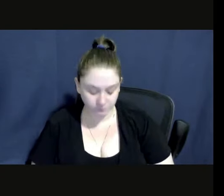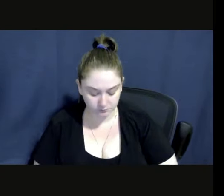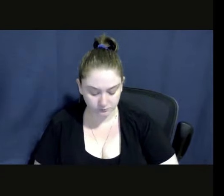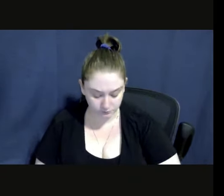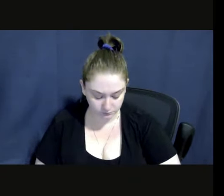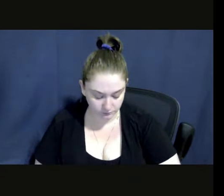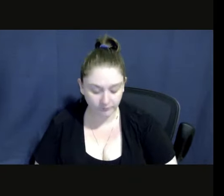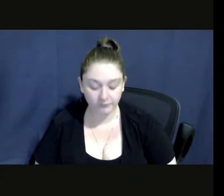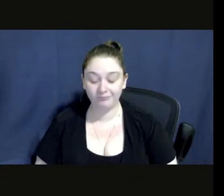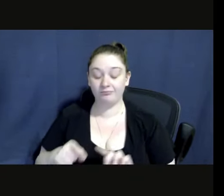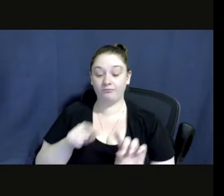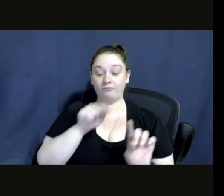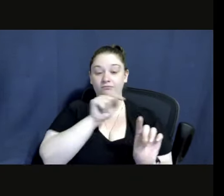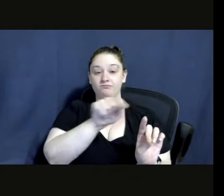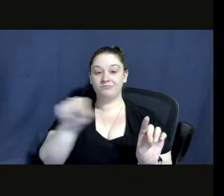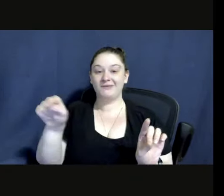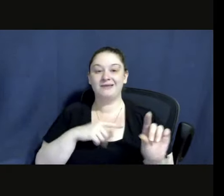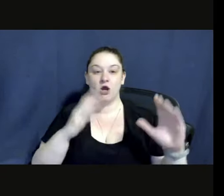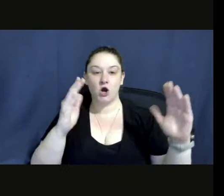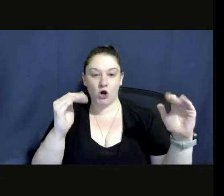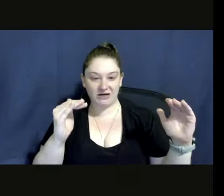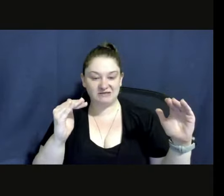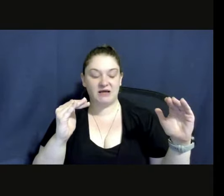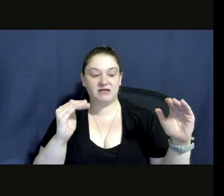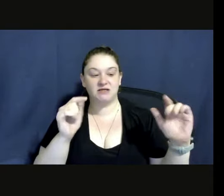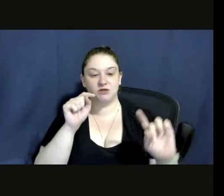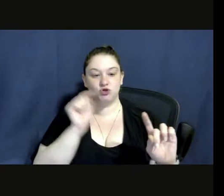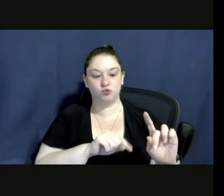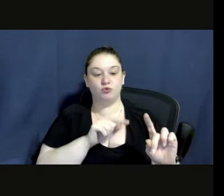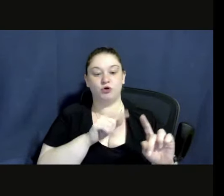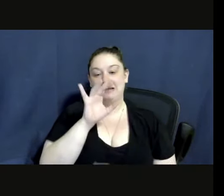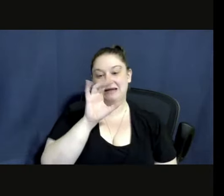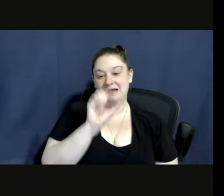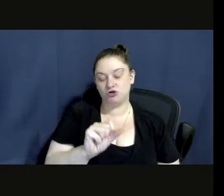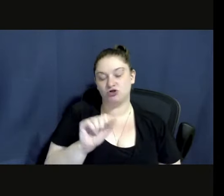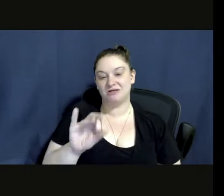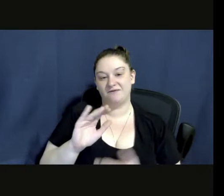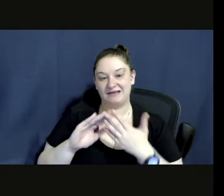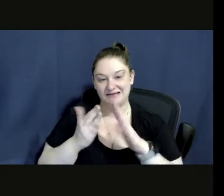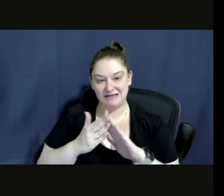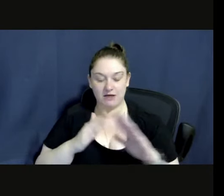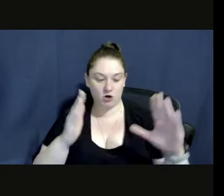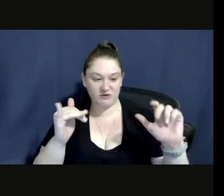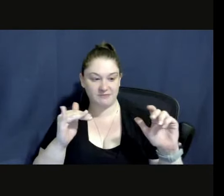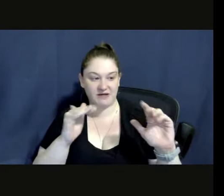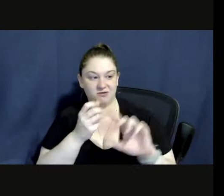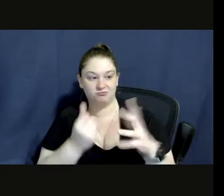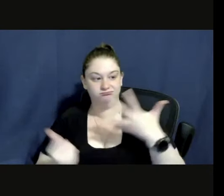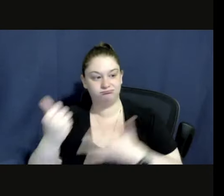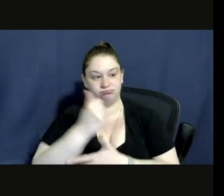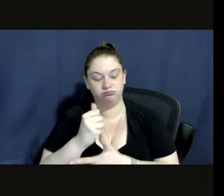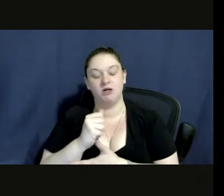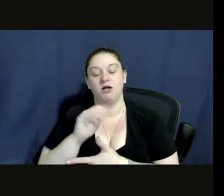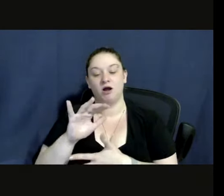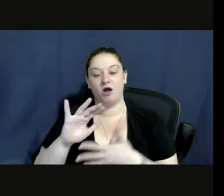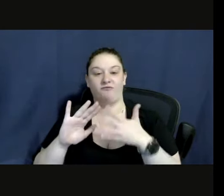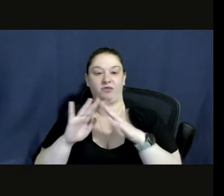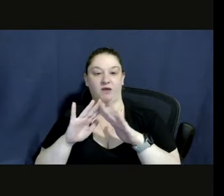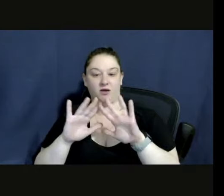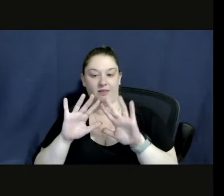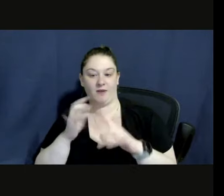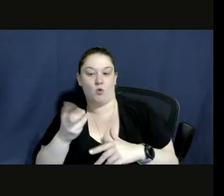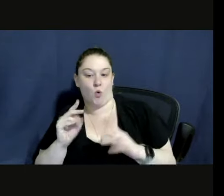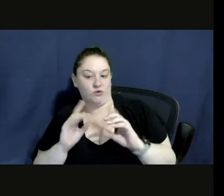are expected to put the interest of the city ahead of the interests of their own department. And while that sounds easy in